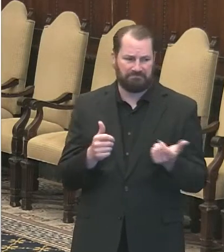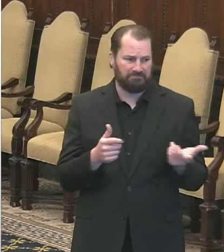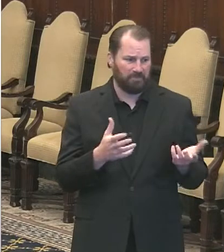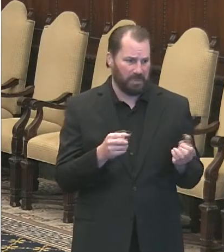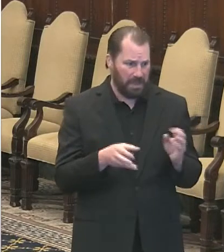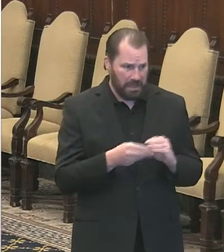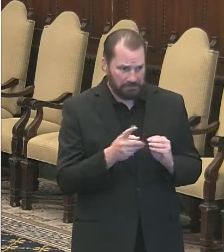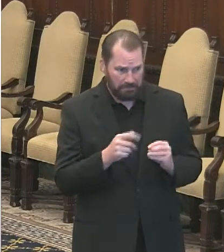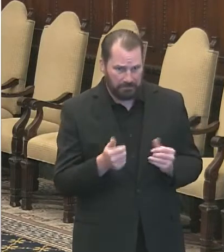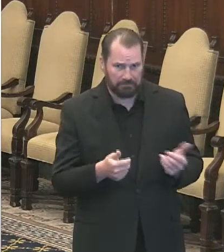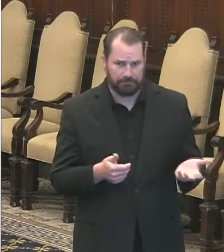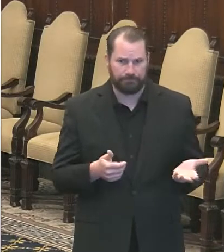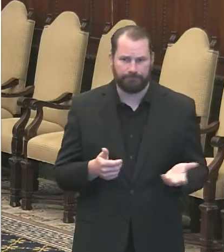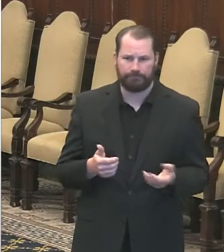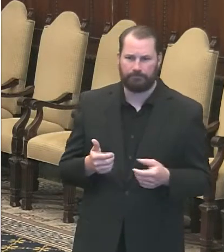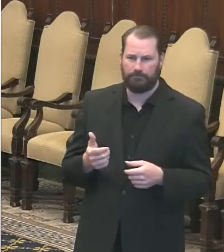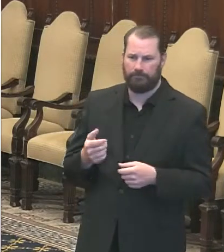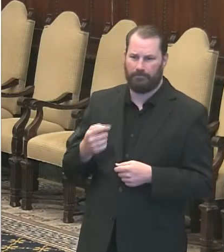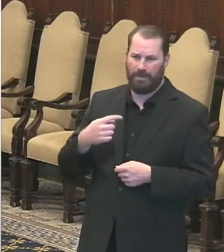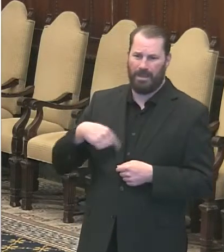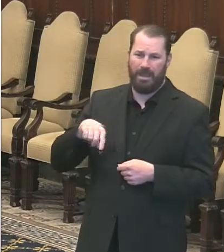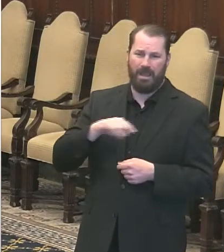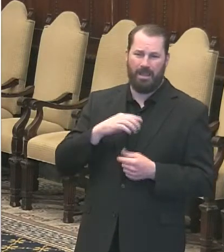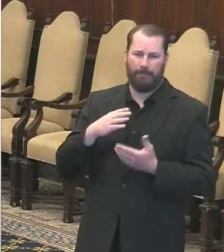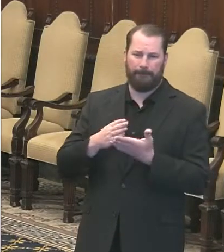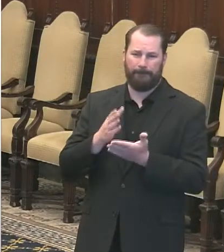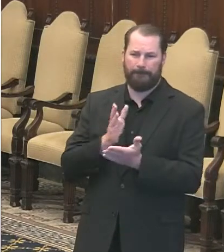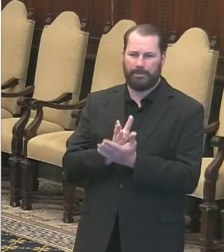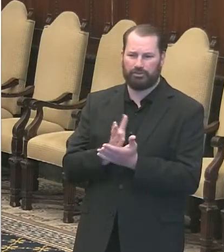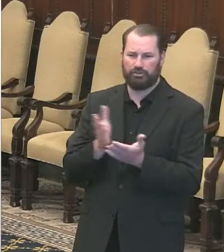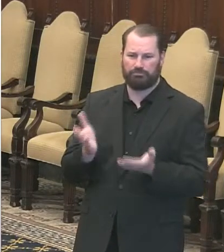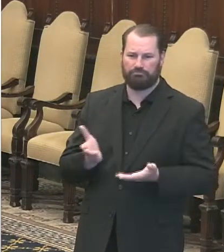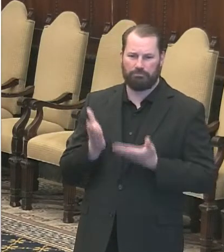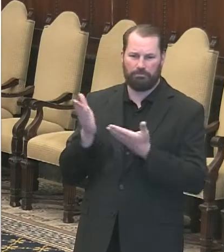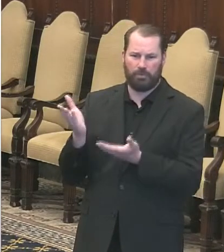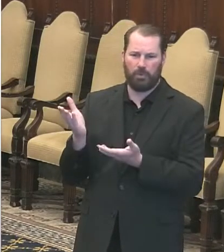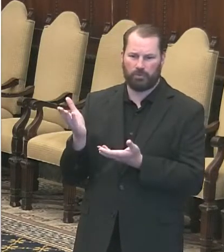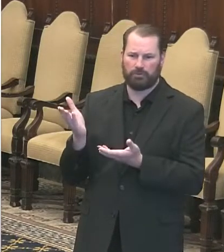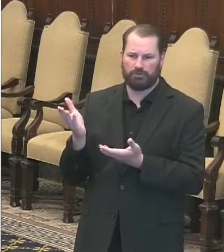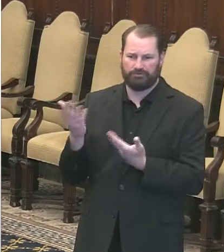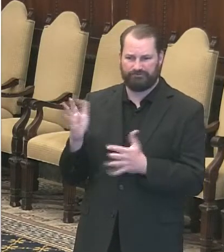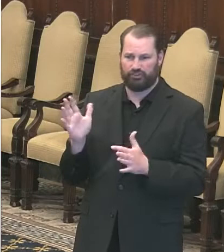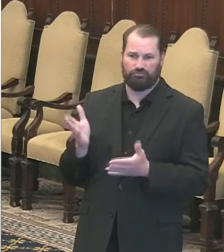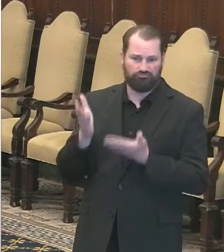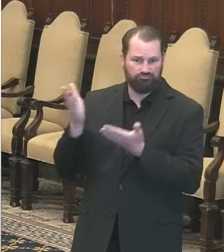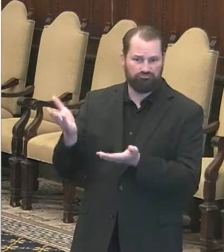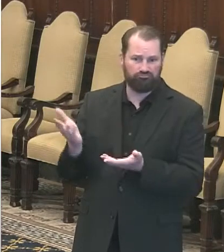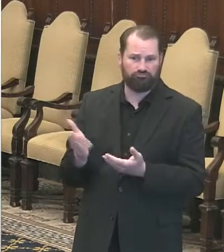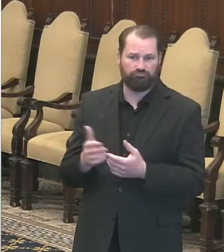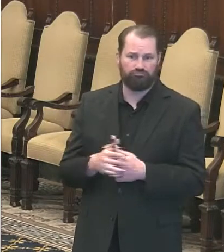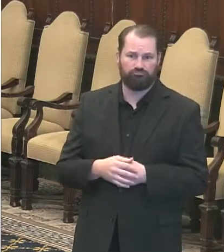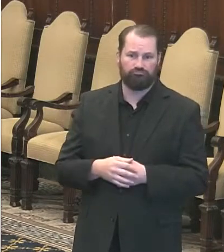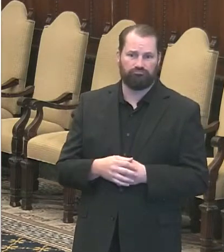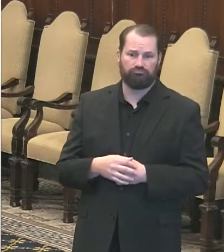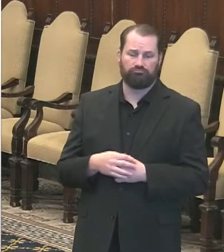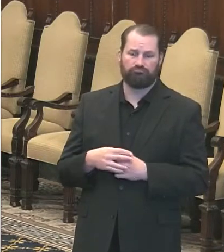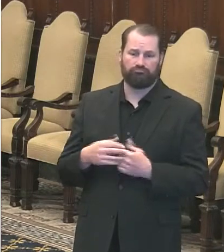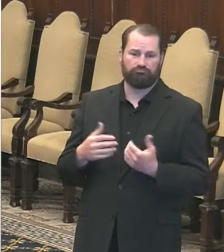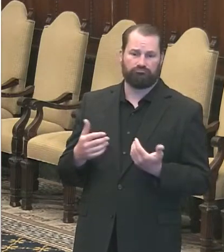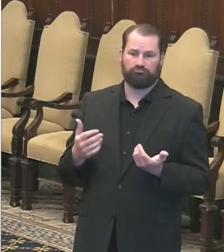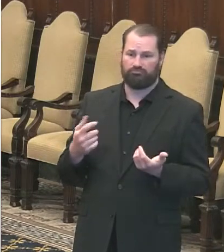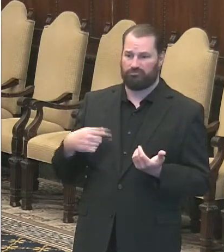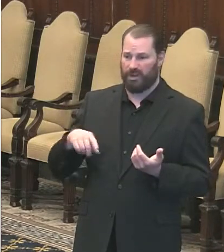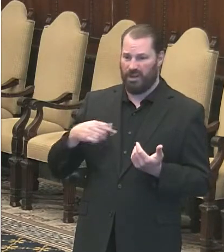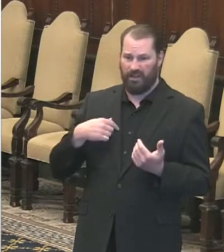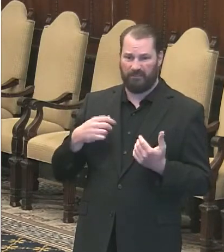No, I think our budget proposal was presented. I think we've been asked a number of questions and have presented a significant amount of information.